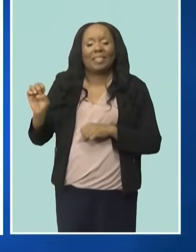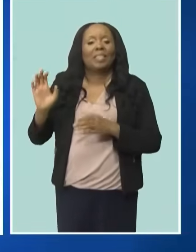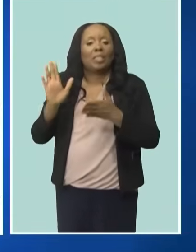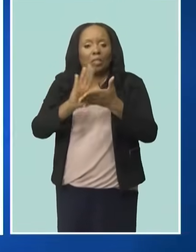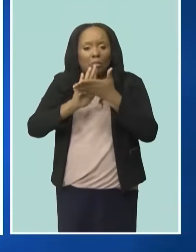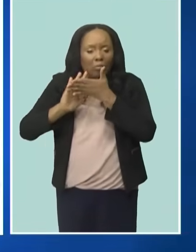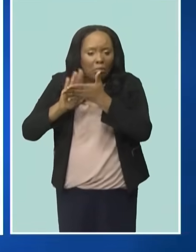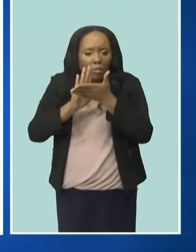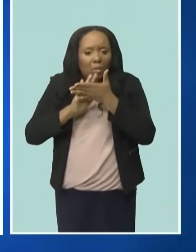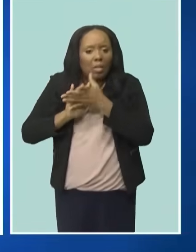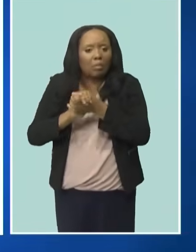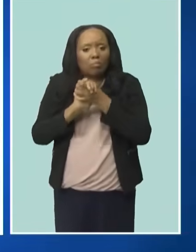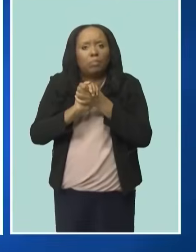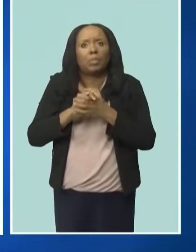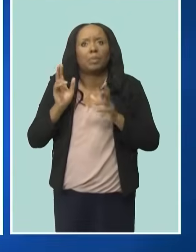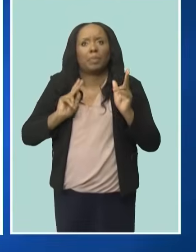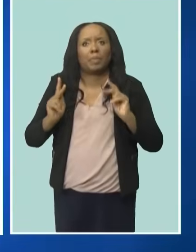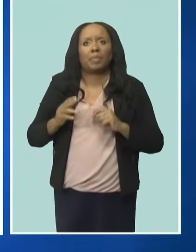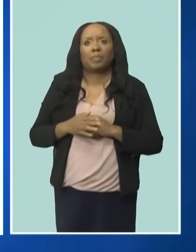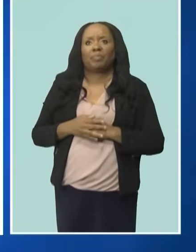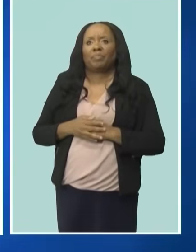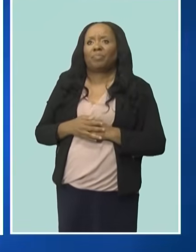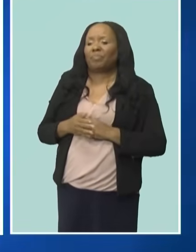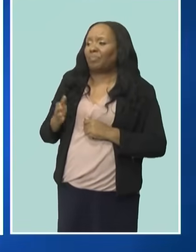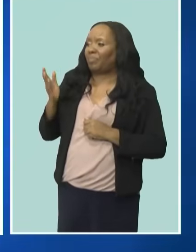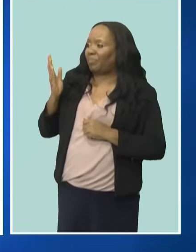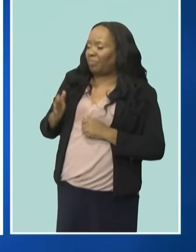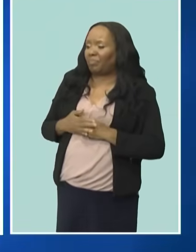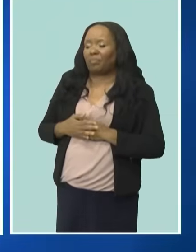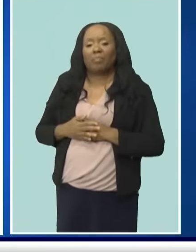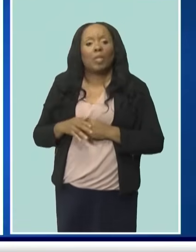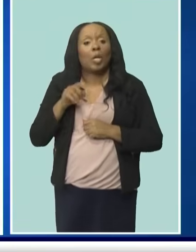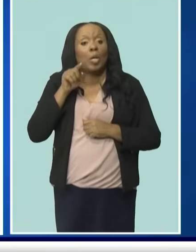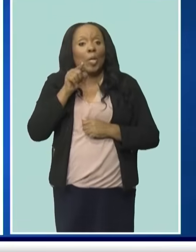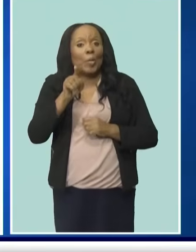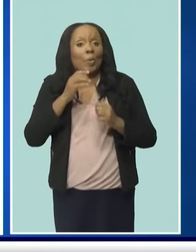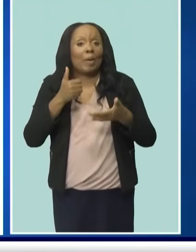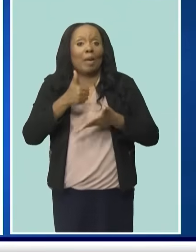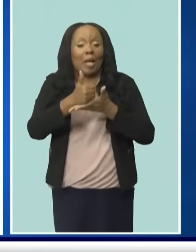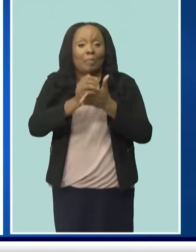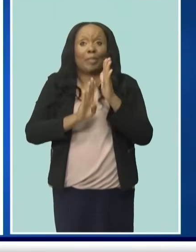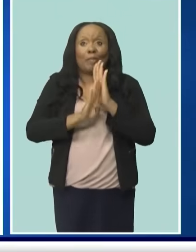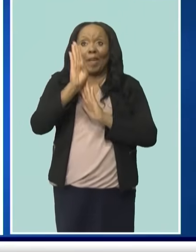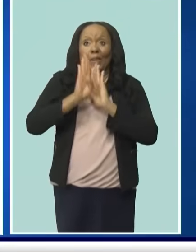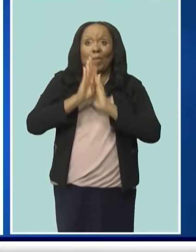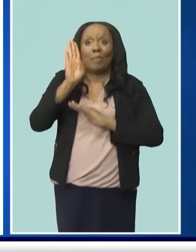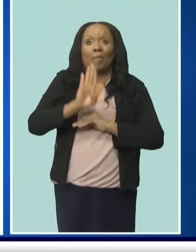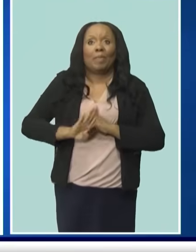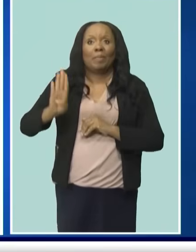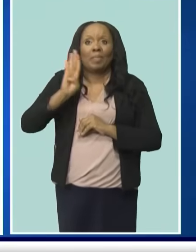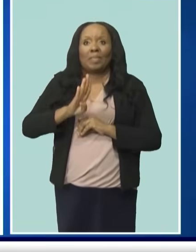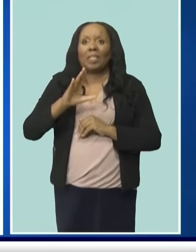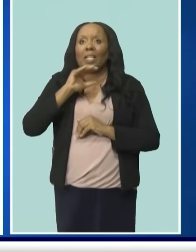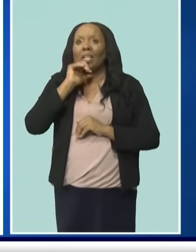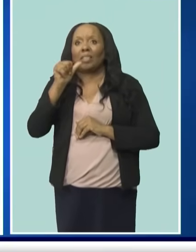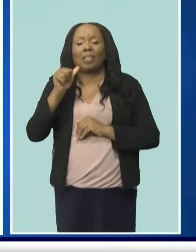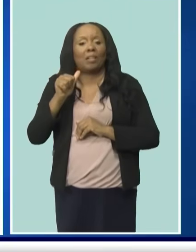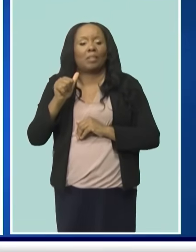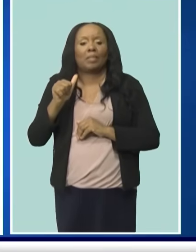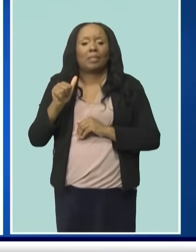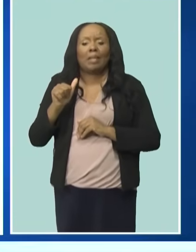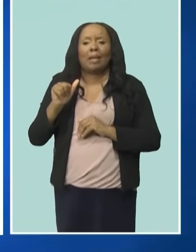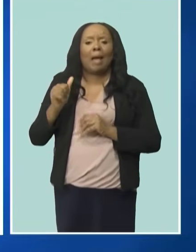their contribution. For the development of Barbados and for the achievement of Barbados, it didn't just come from those at the very